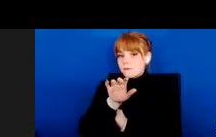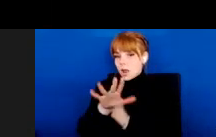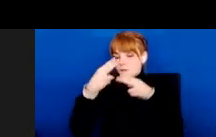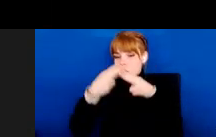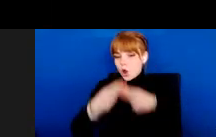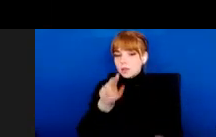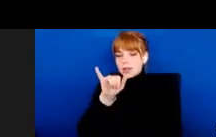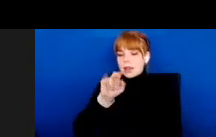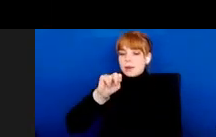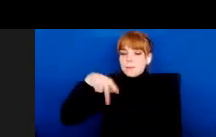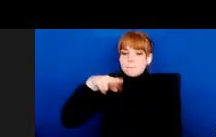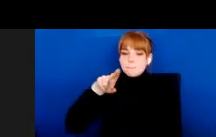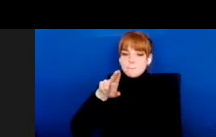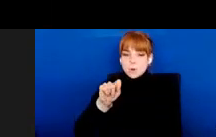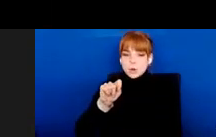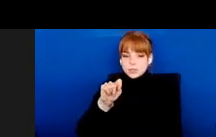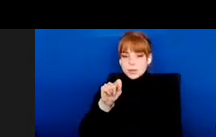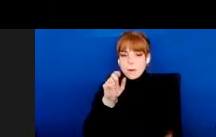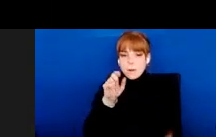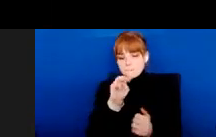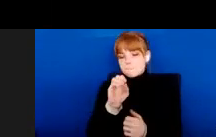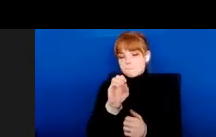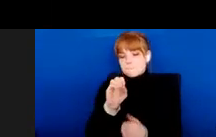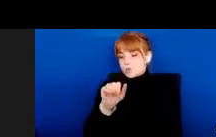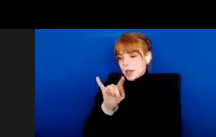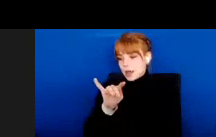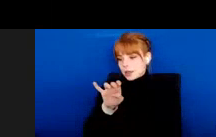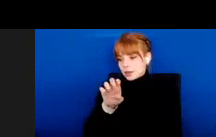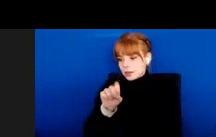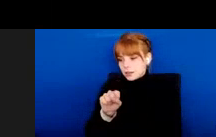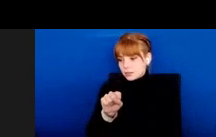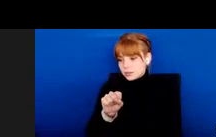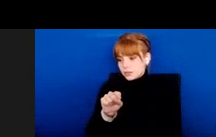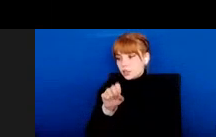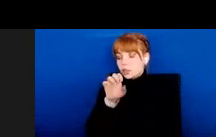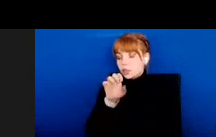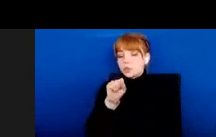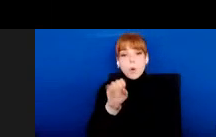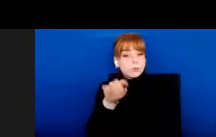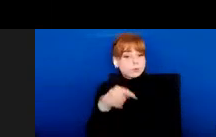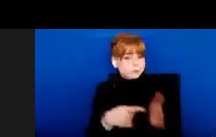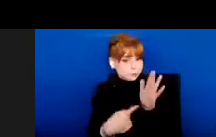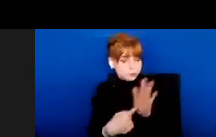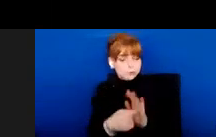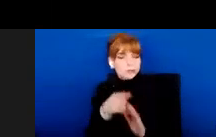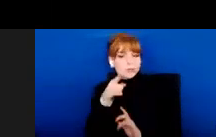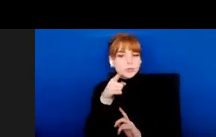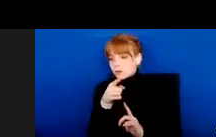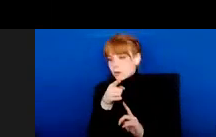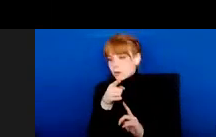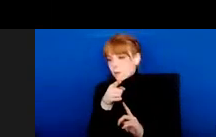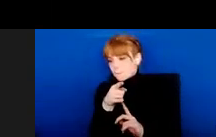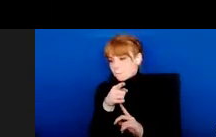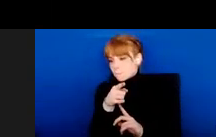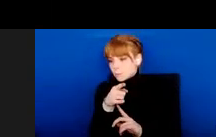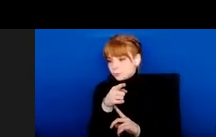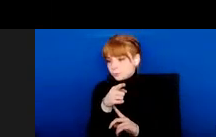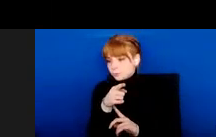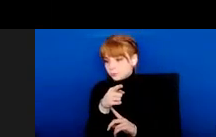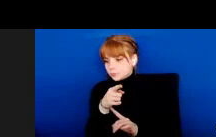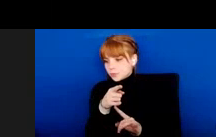So principle 2 is operable. So I know this has to do with how a user might interact with a page or navigate within